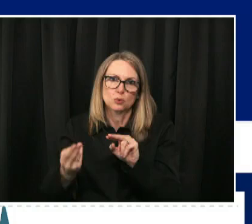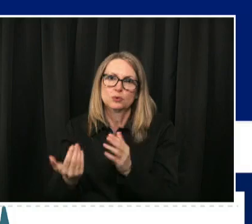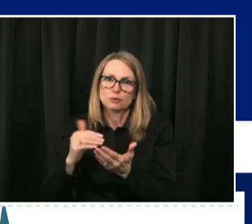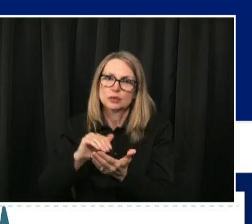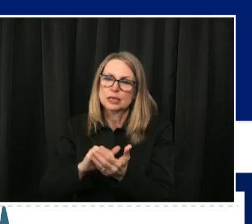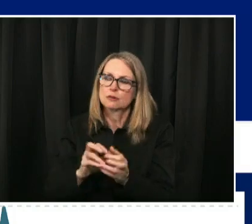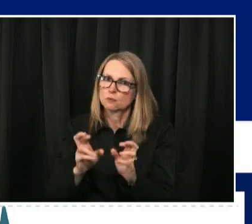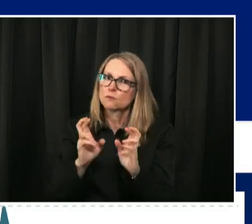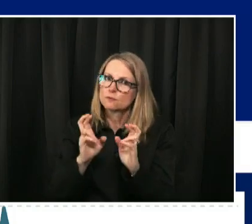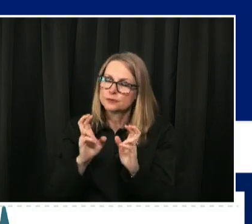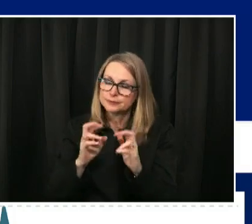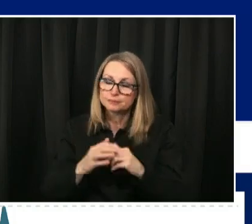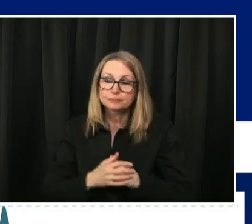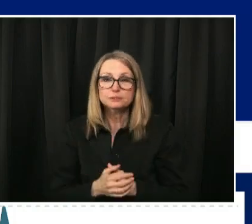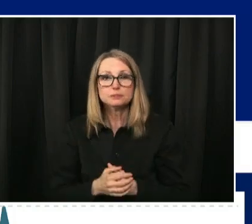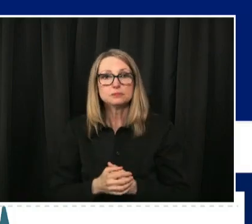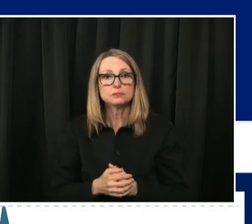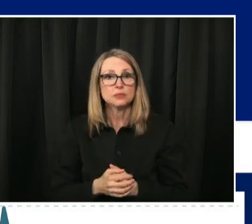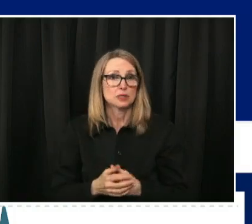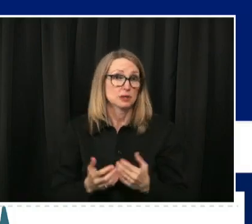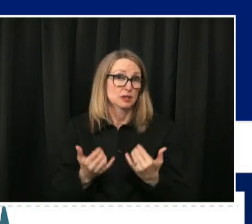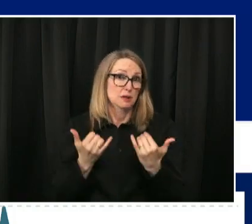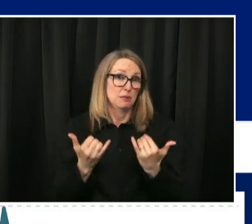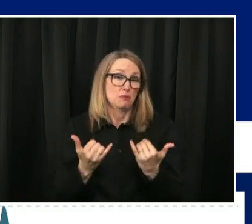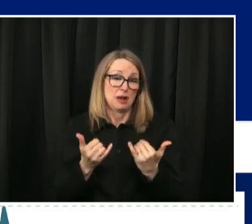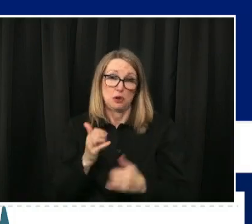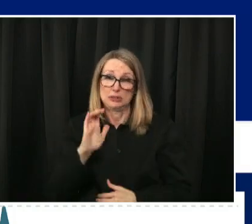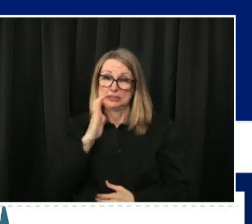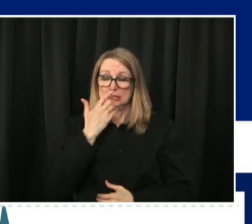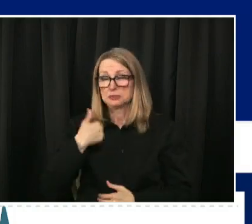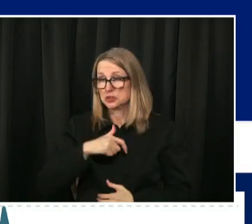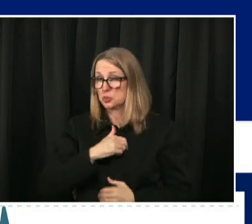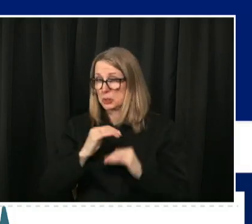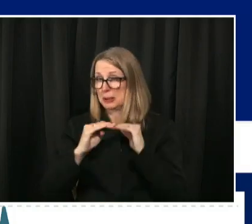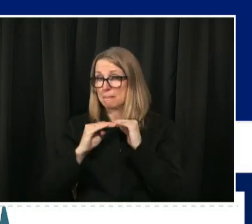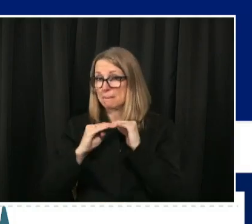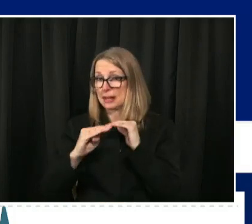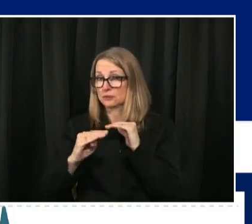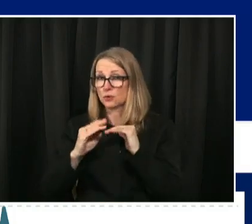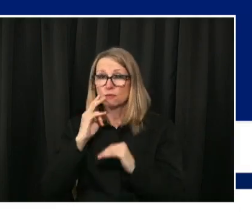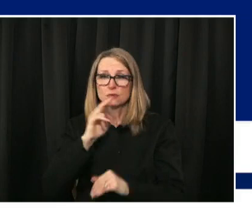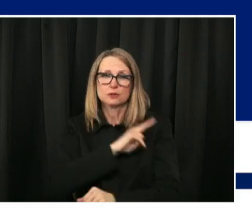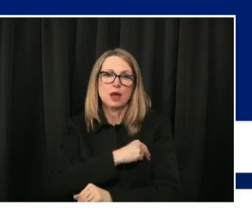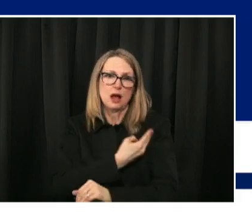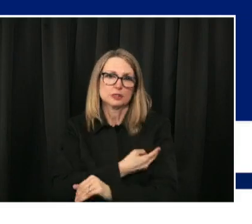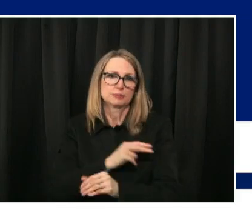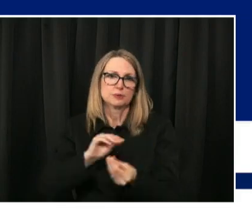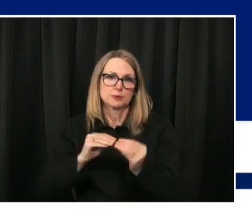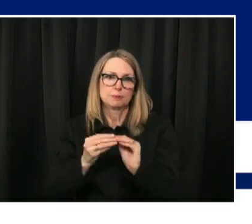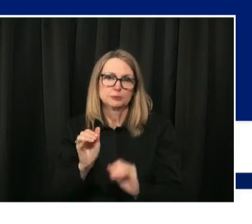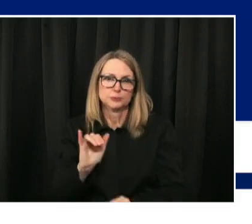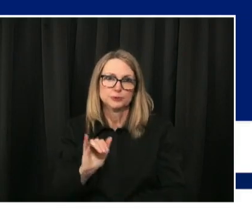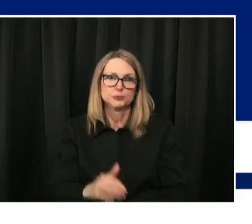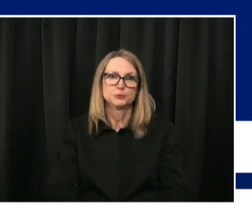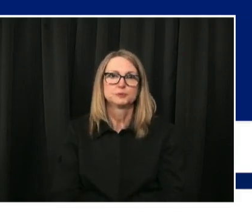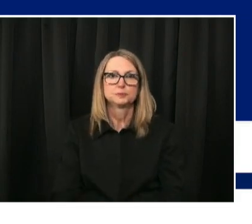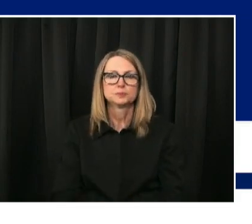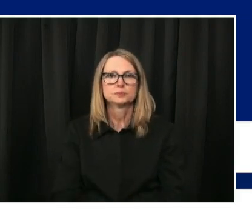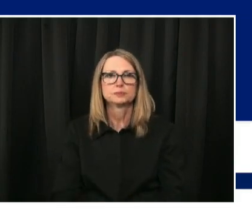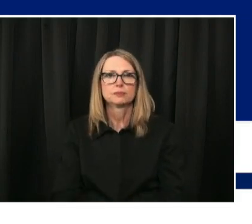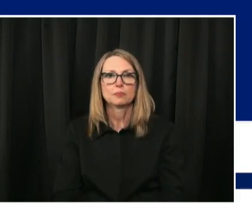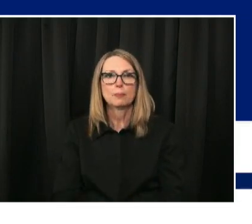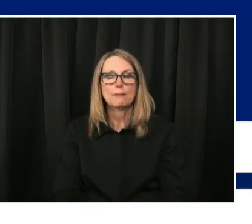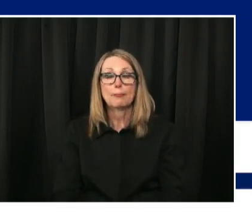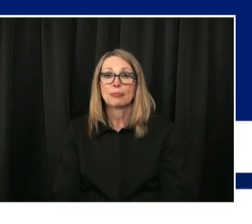numbers come down in time. But at this point, it does look like we are in a plateau in the state. Next slide. But while